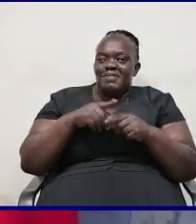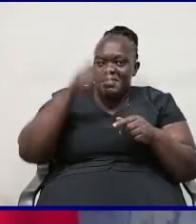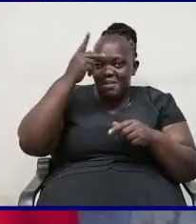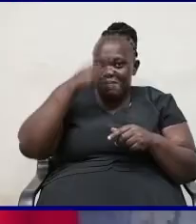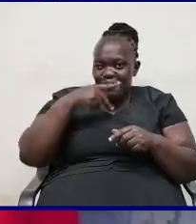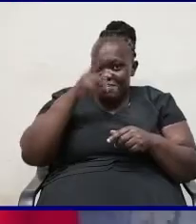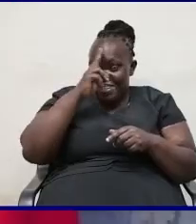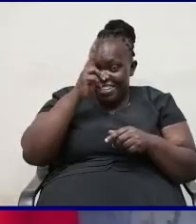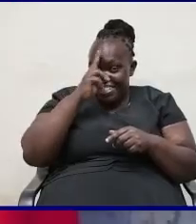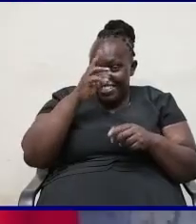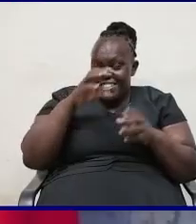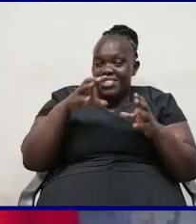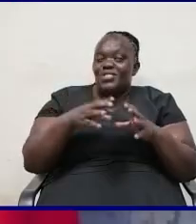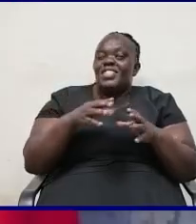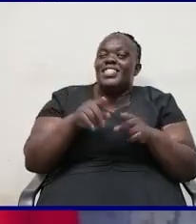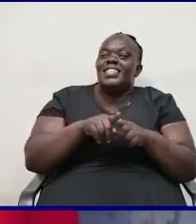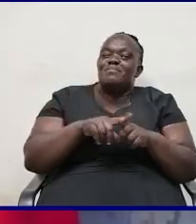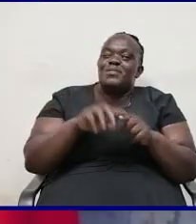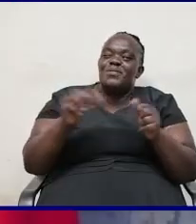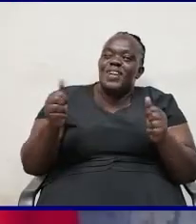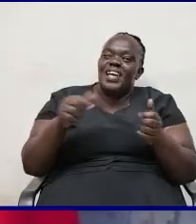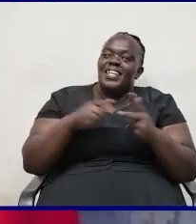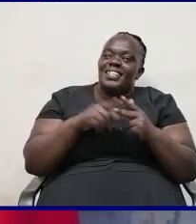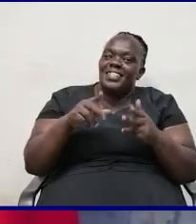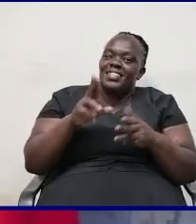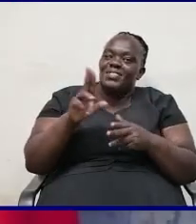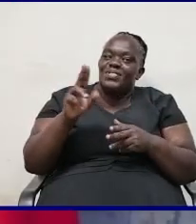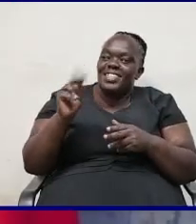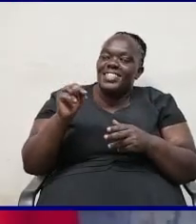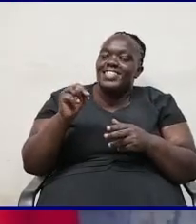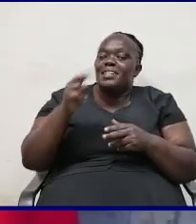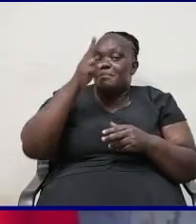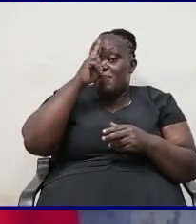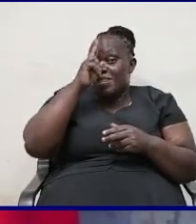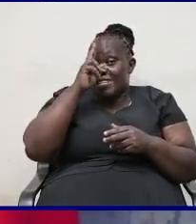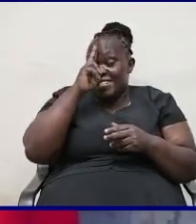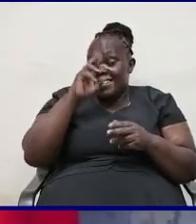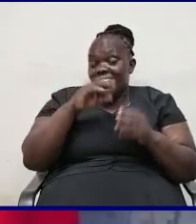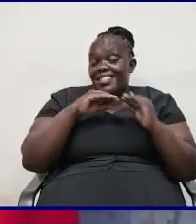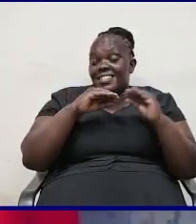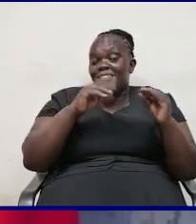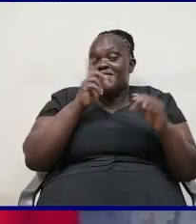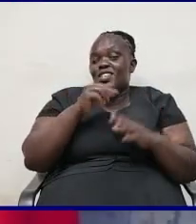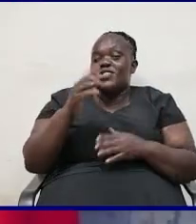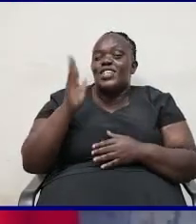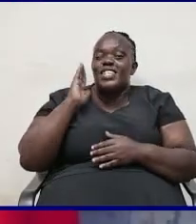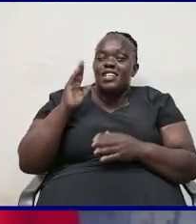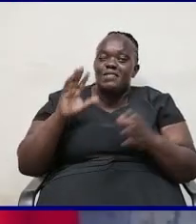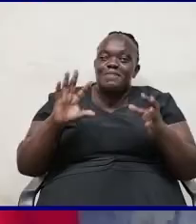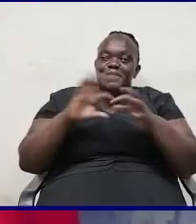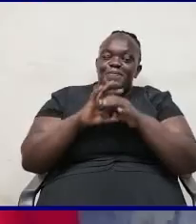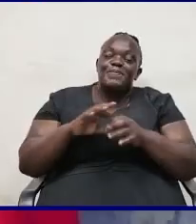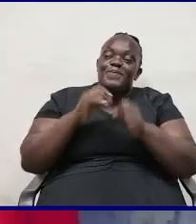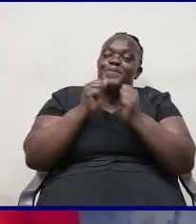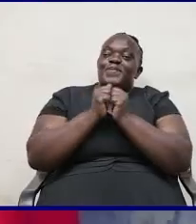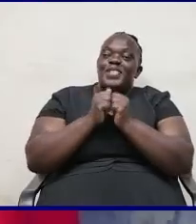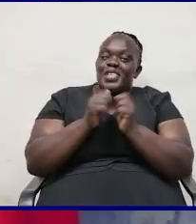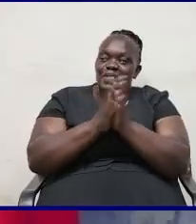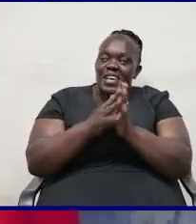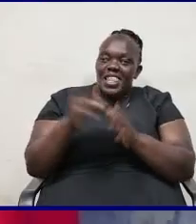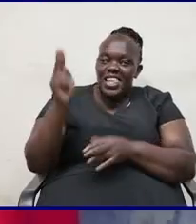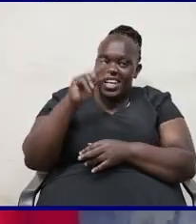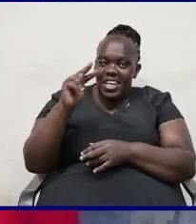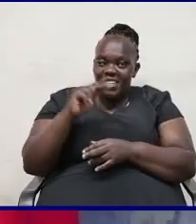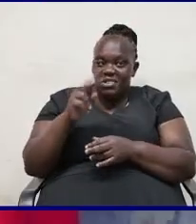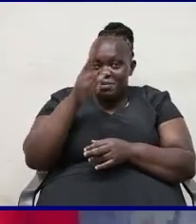police unit, which is a well-established unit with the police that have been trained on security. They are collaborating together with the